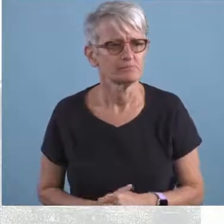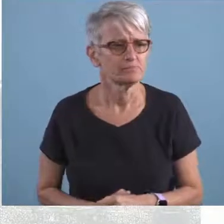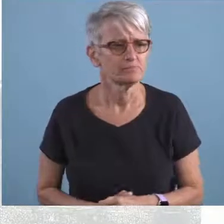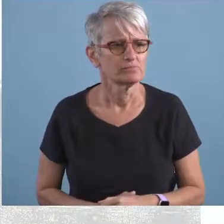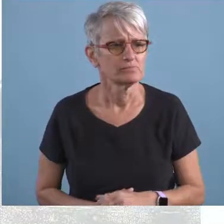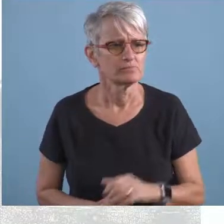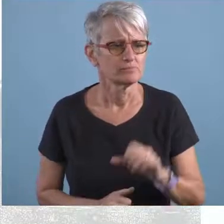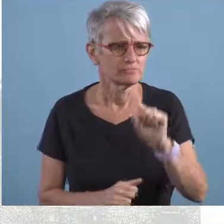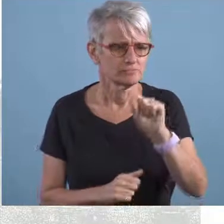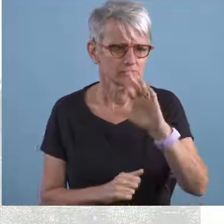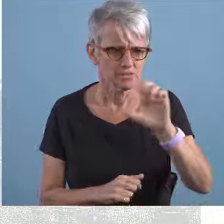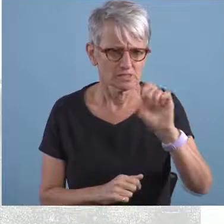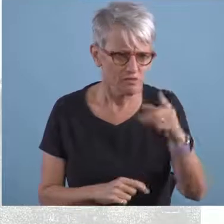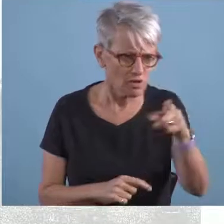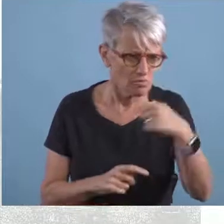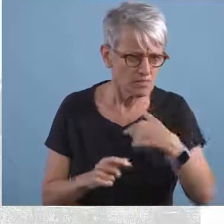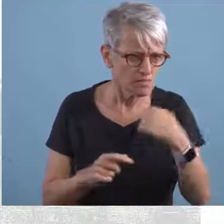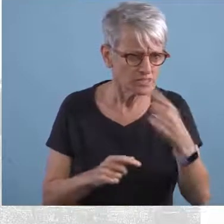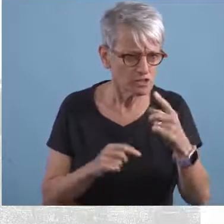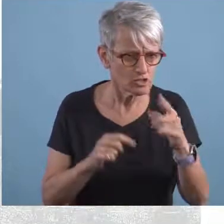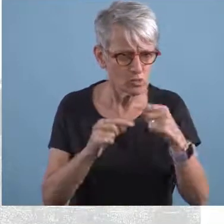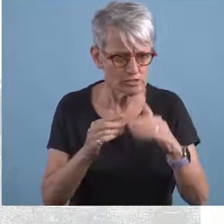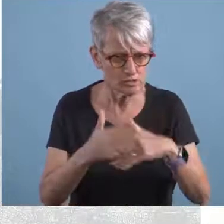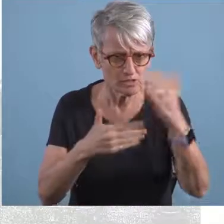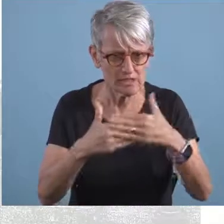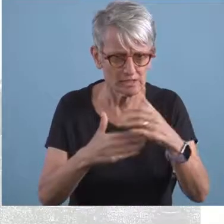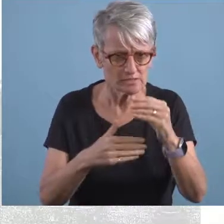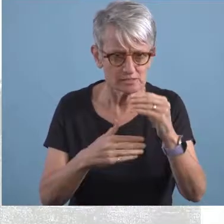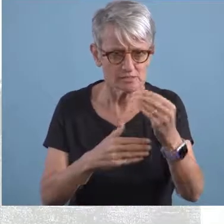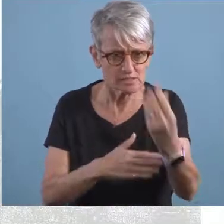Sarah or Elena, should I just tell you when to advance the slide?